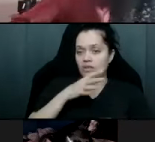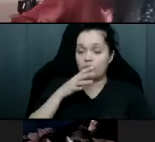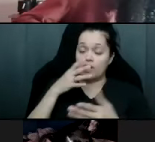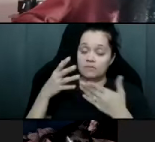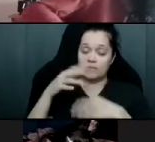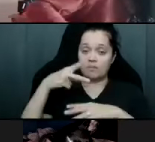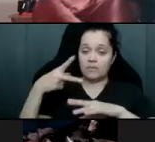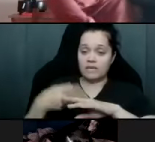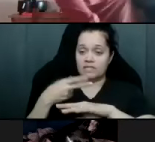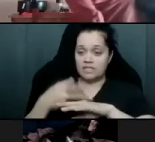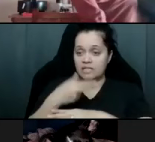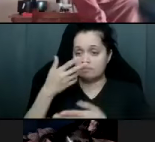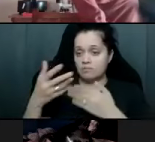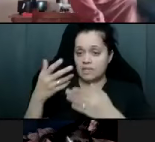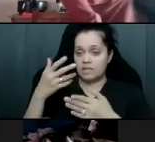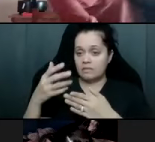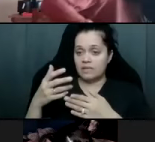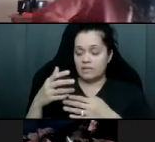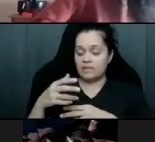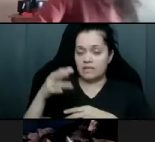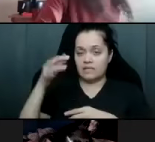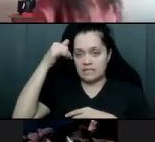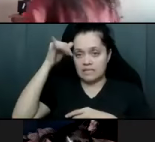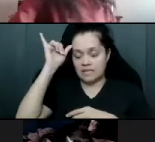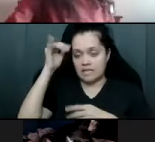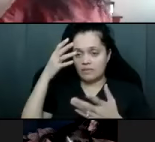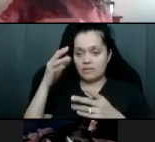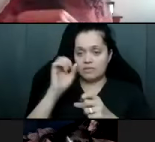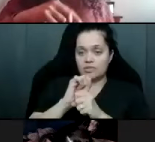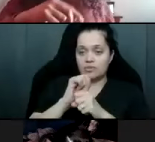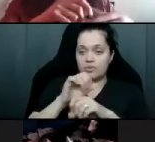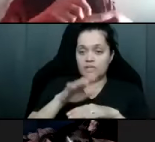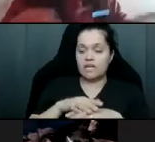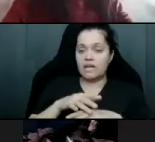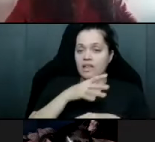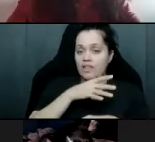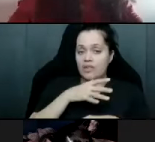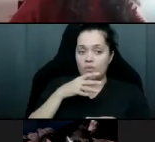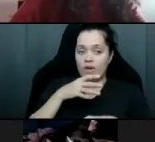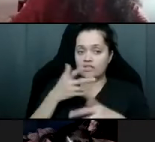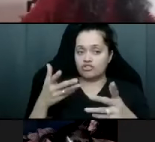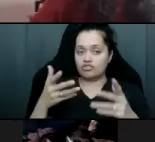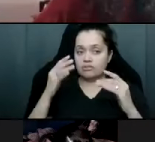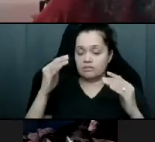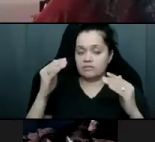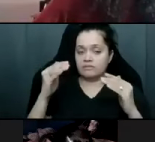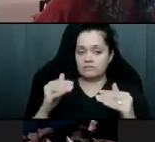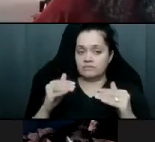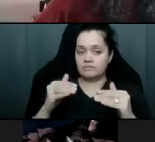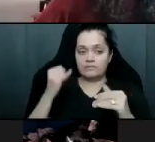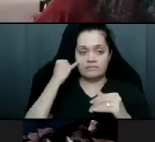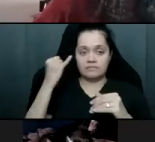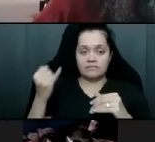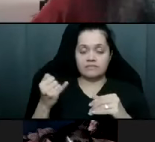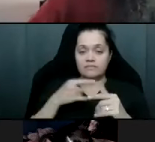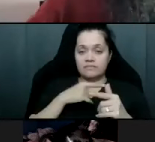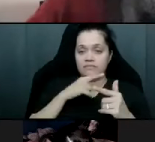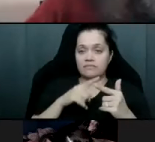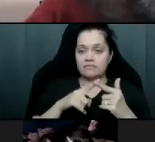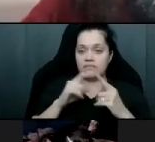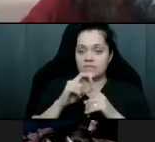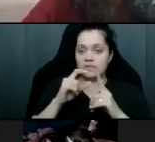it's a cattle ranch, whatever. She works on the ranch, Jillaroo. Can you imagine then what the